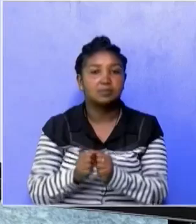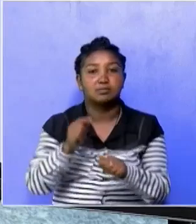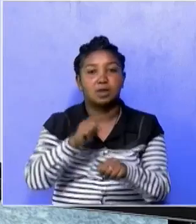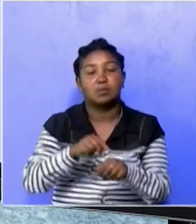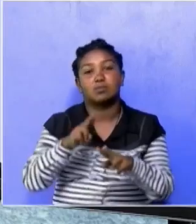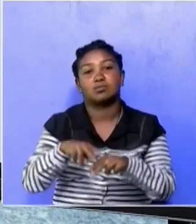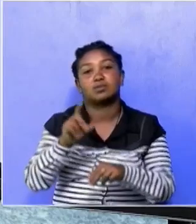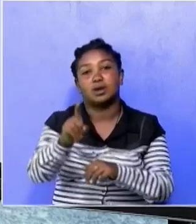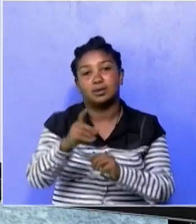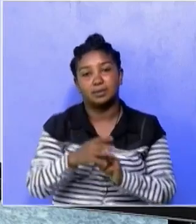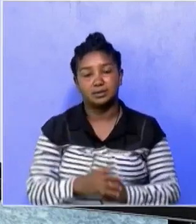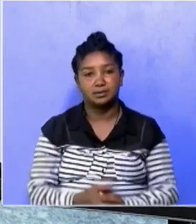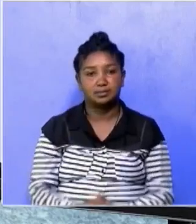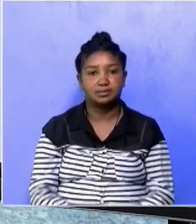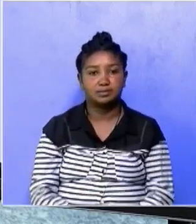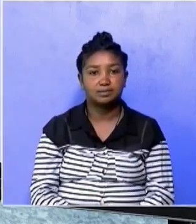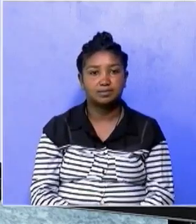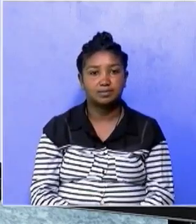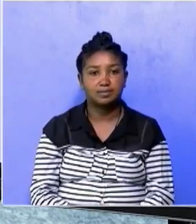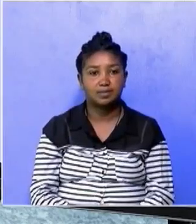time.